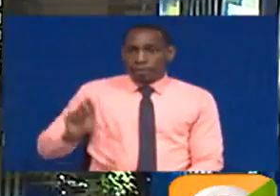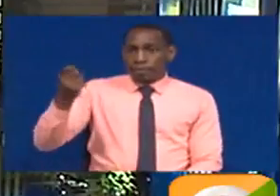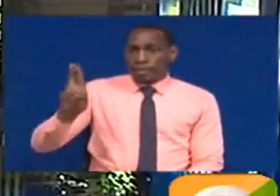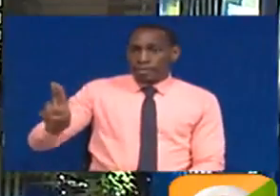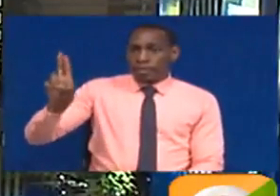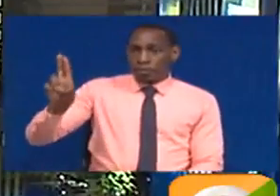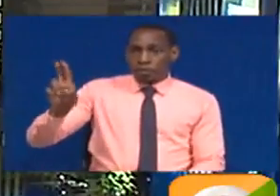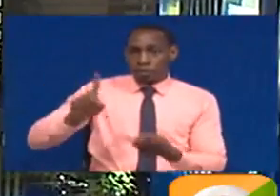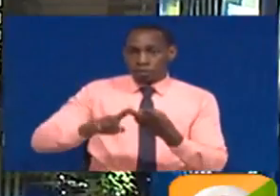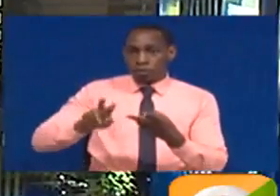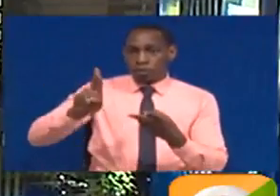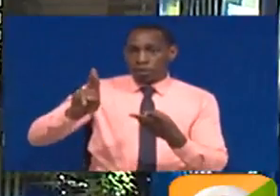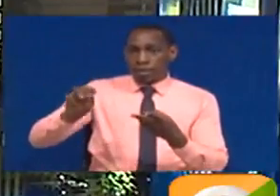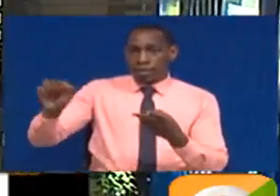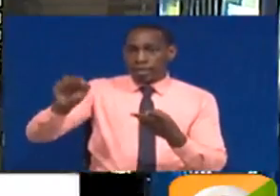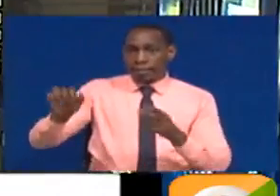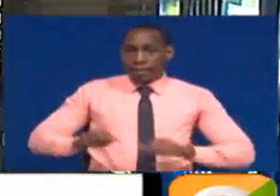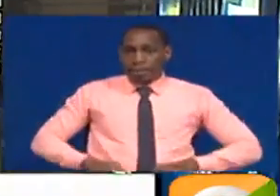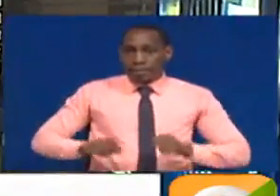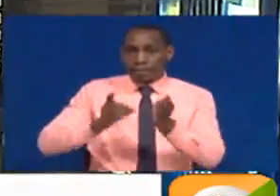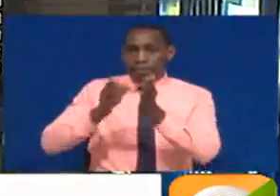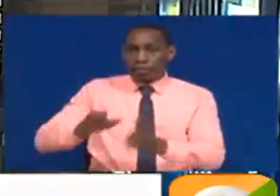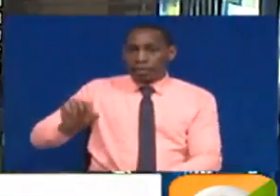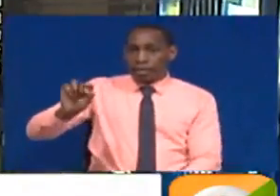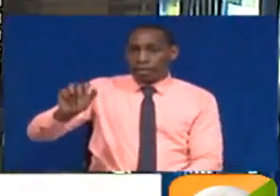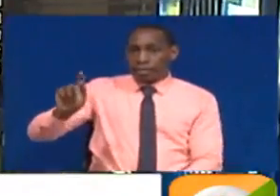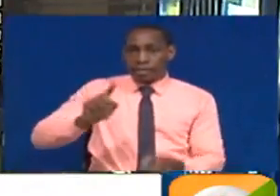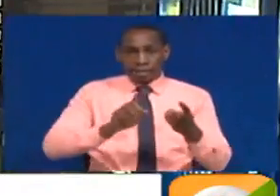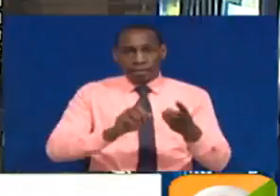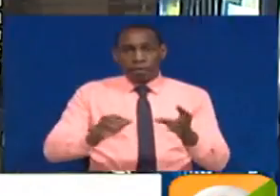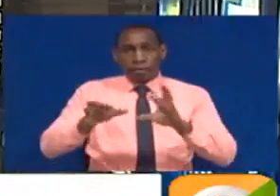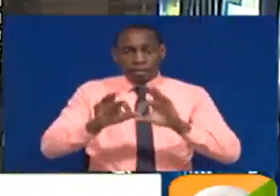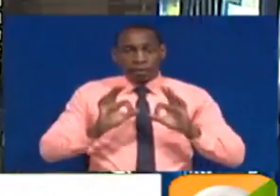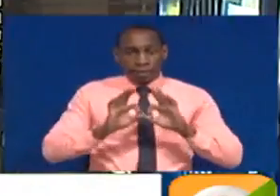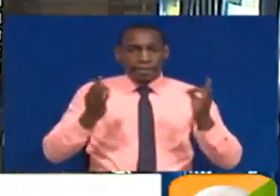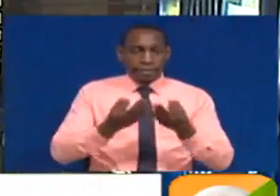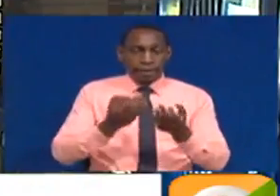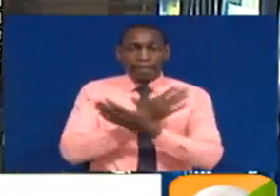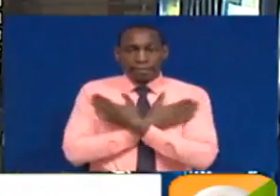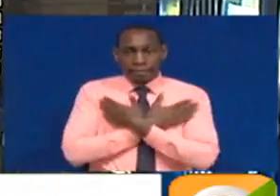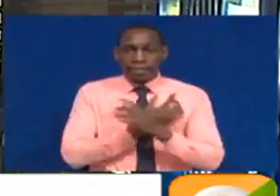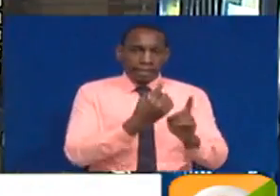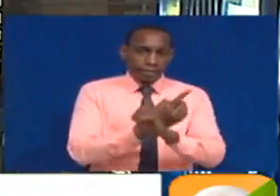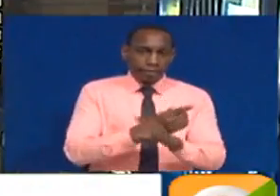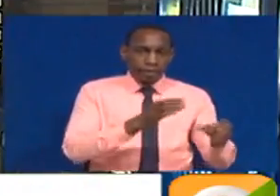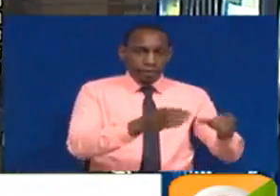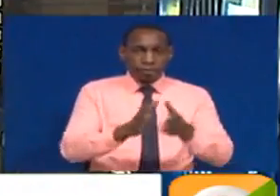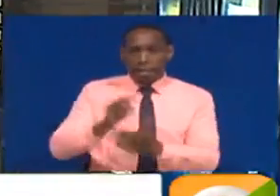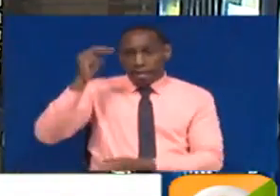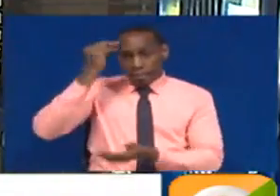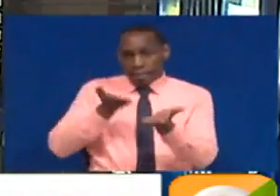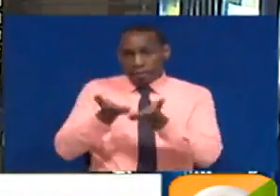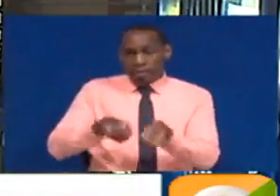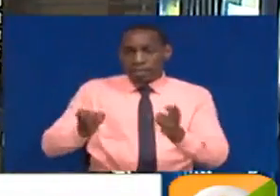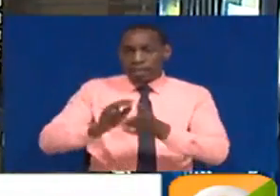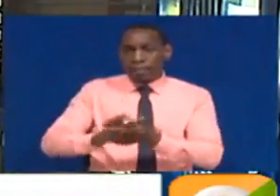President Uhuru Kenyatta and Rural Media Services Chairman Dr. S.K. Macharia joined family, friends and dignitaries in a memorial